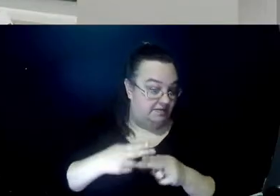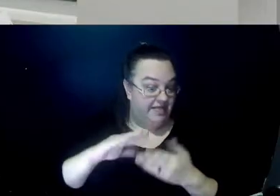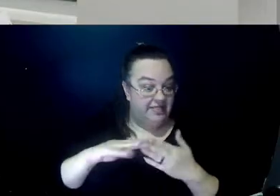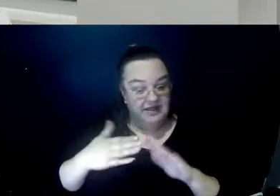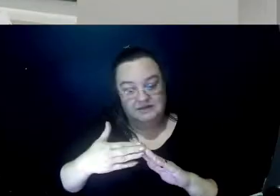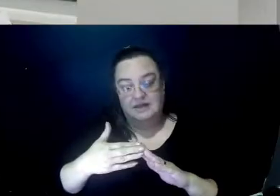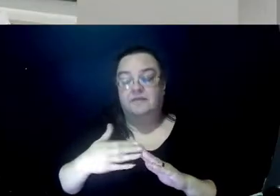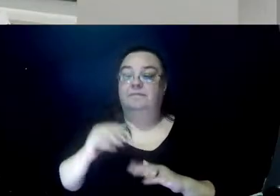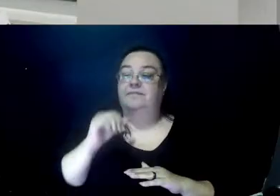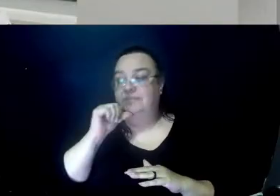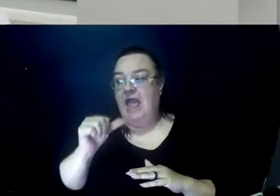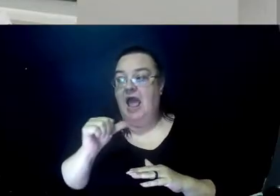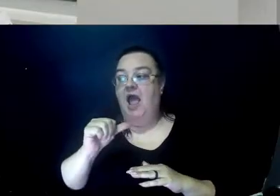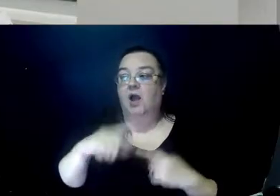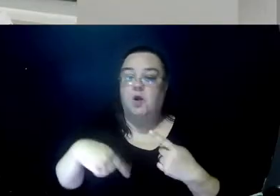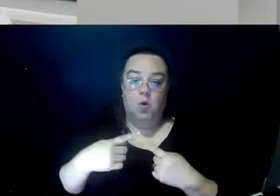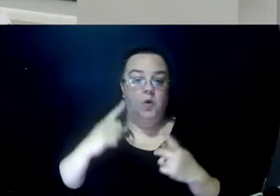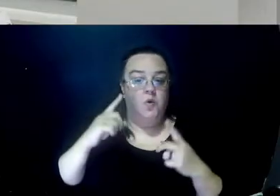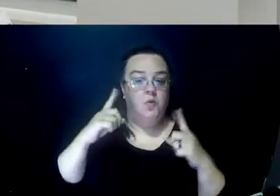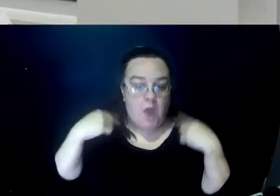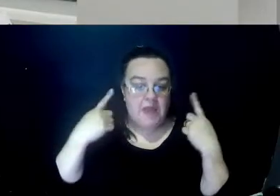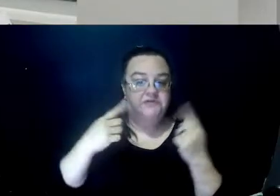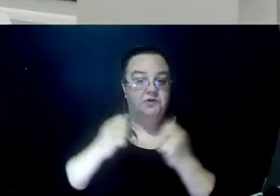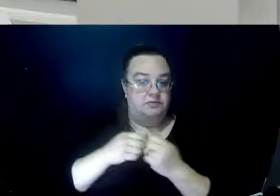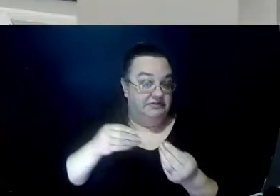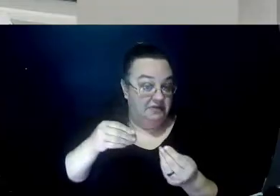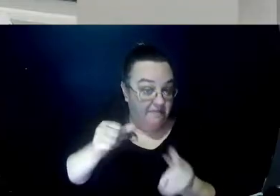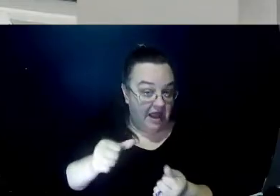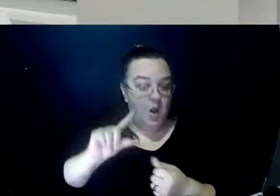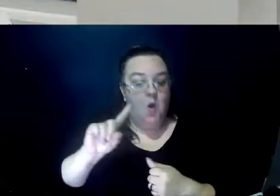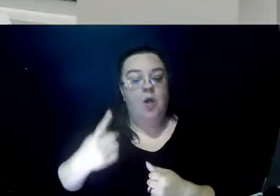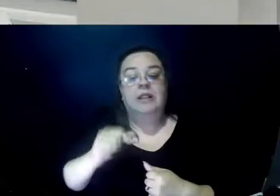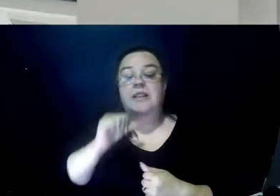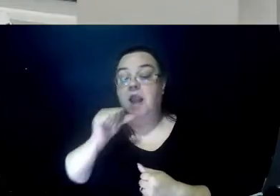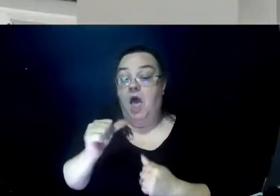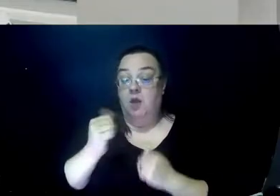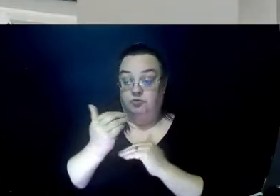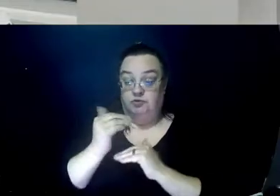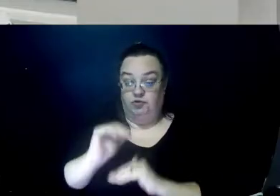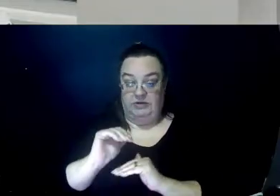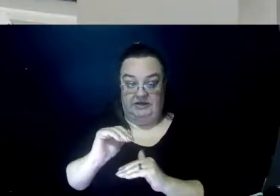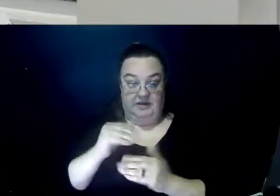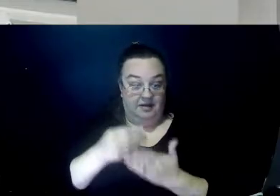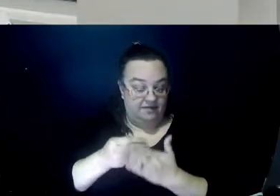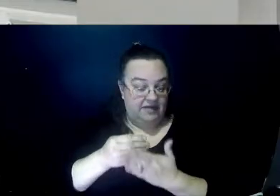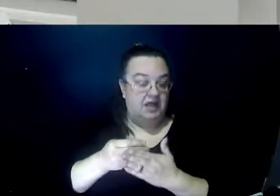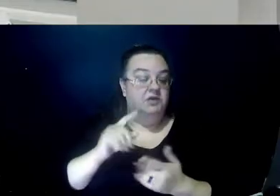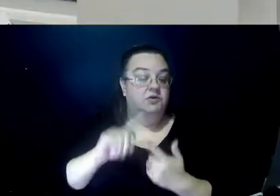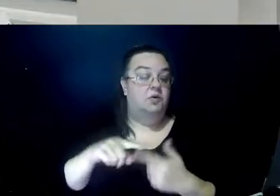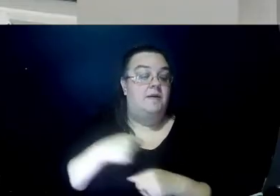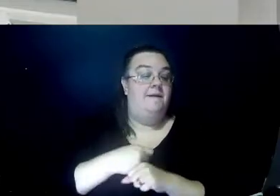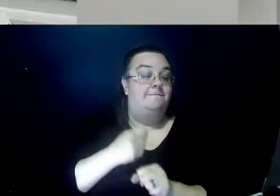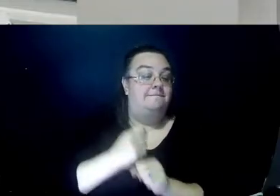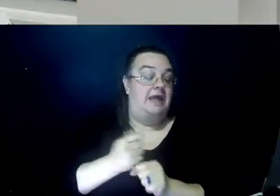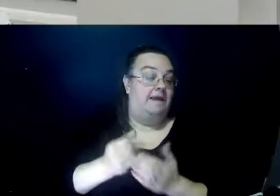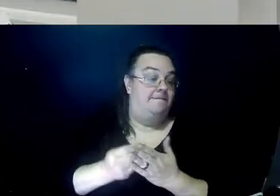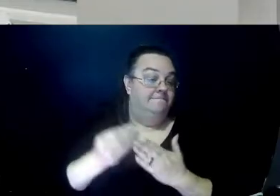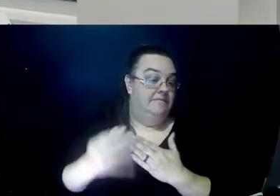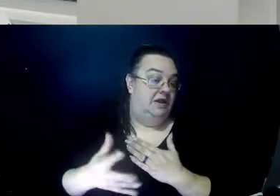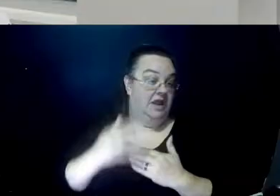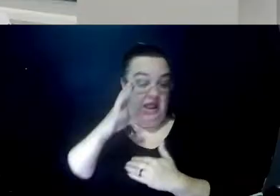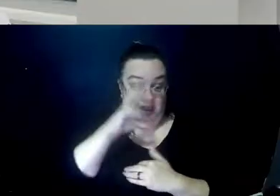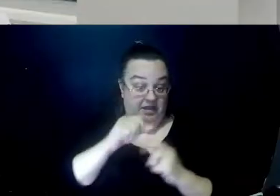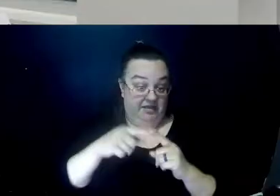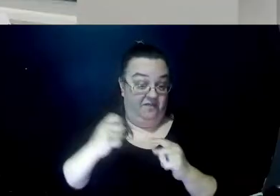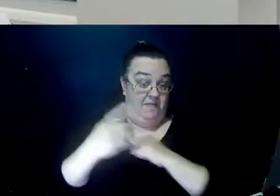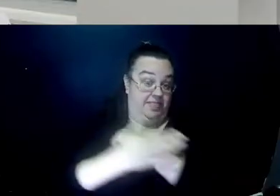not going crazy spending only the non-restricted funds to making a purchase from the